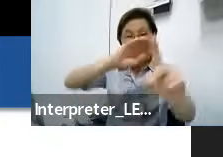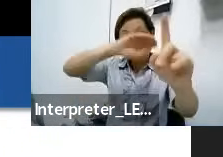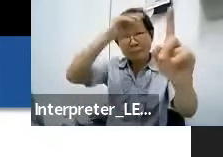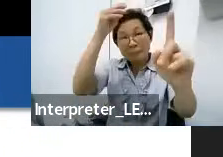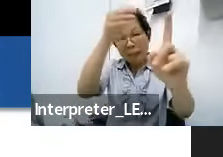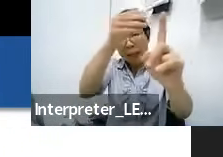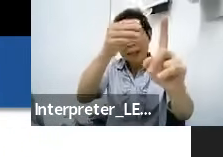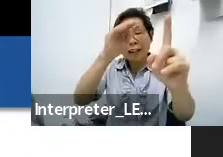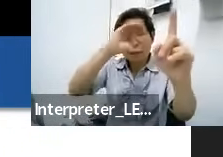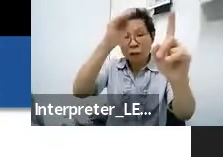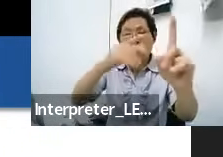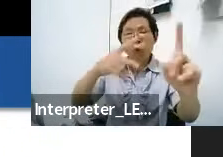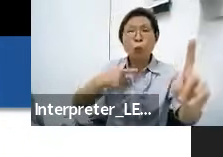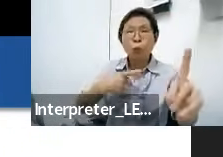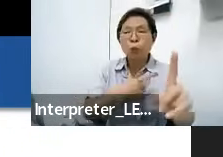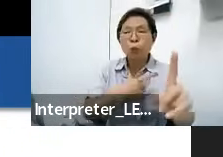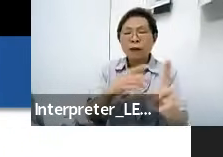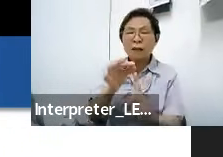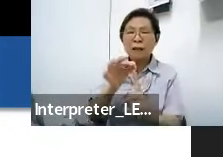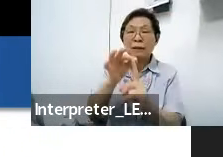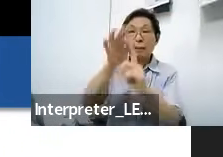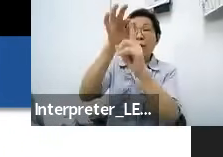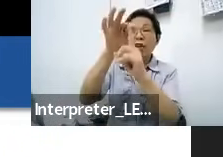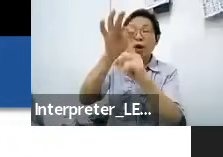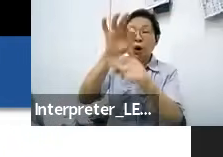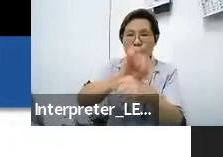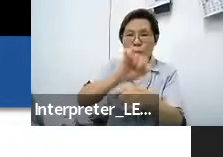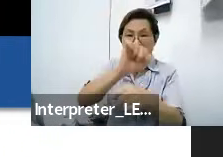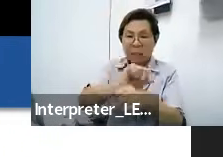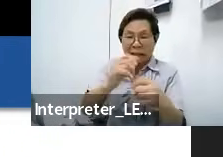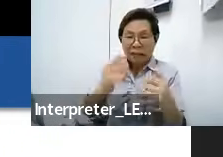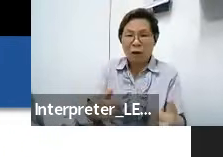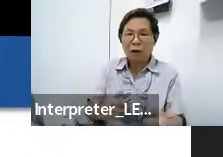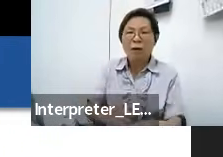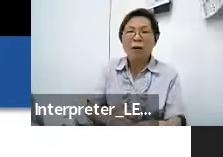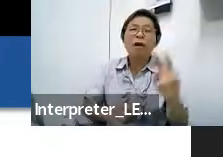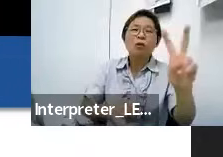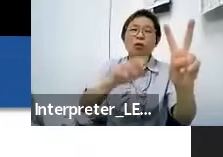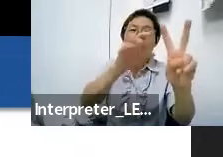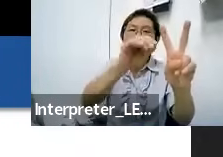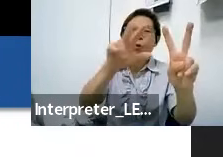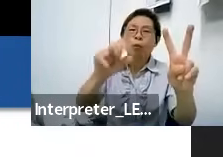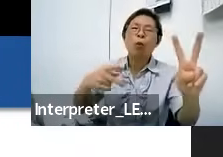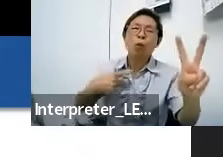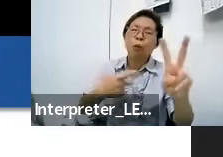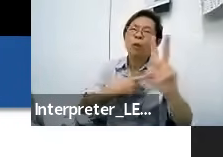that we are specifically working on. So by 2030, we hope that